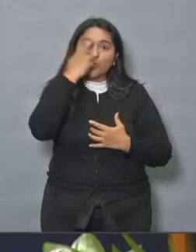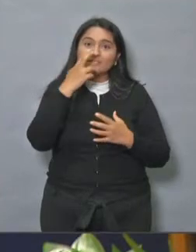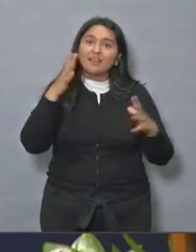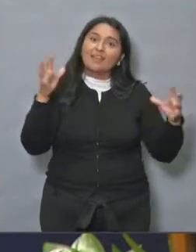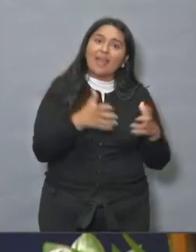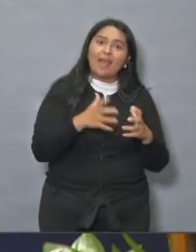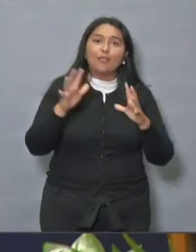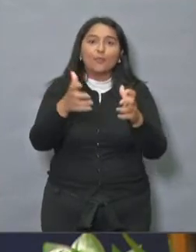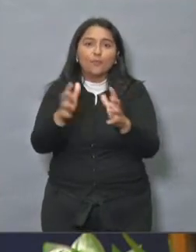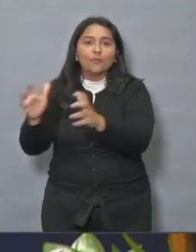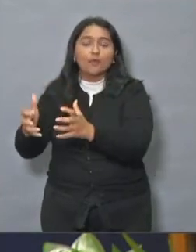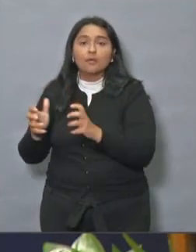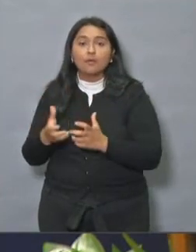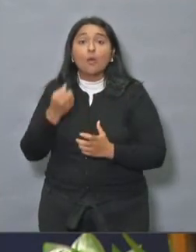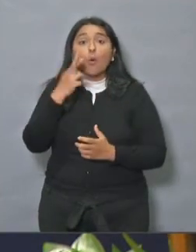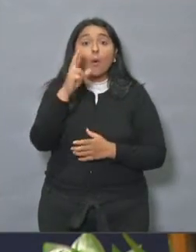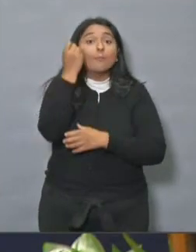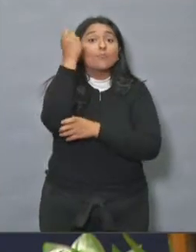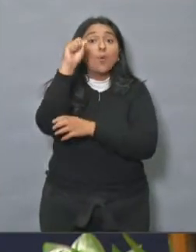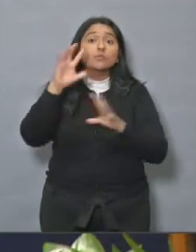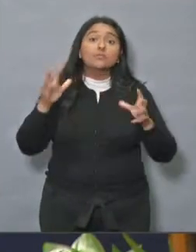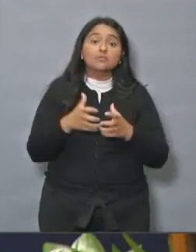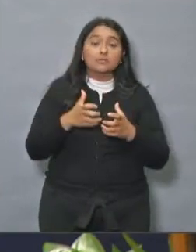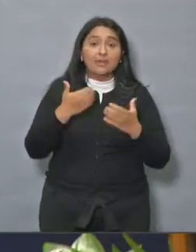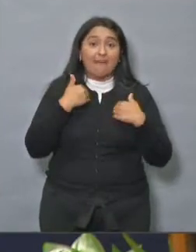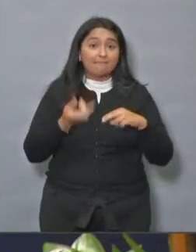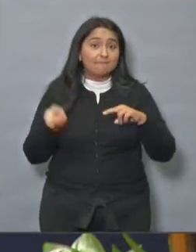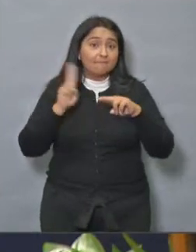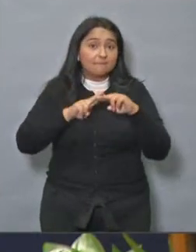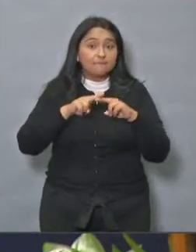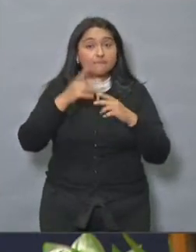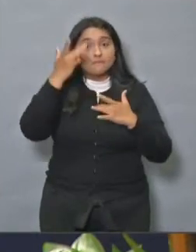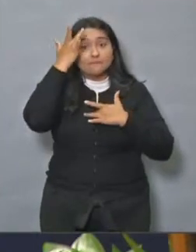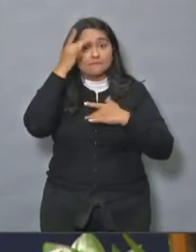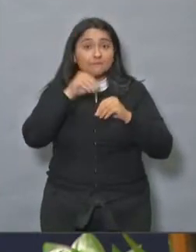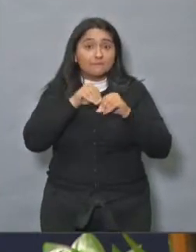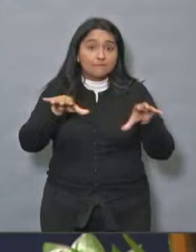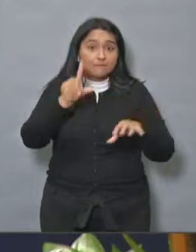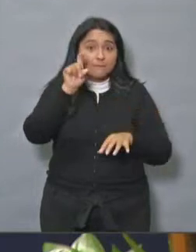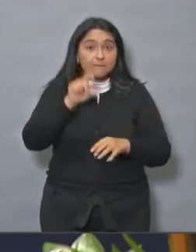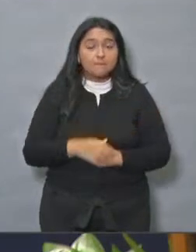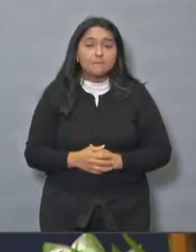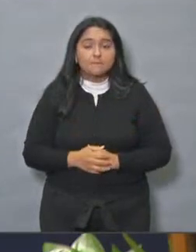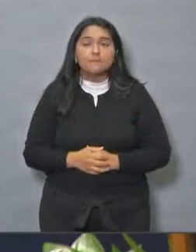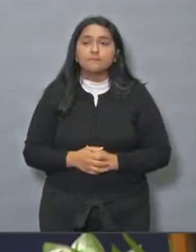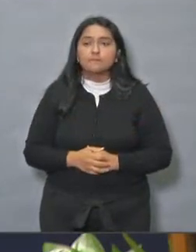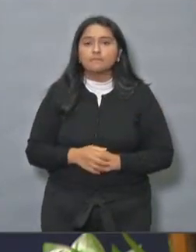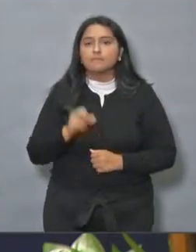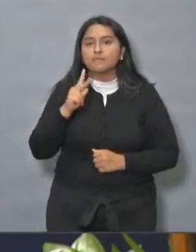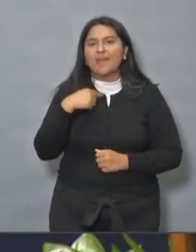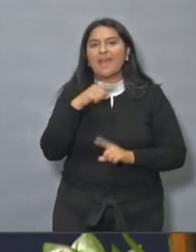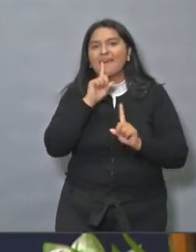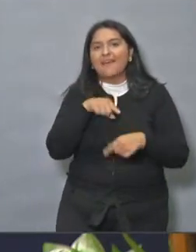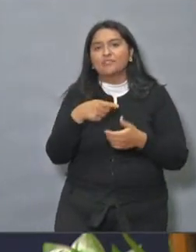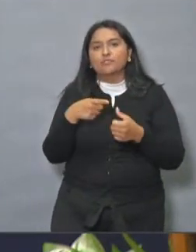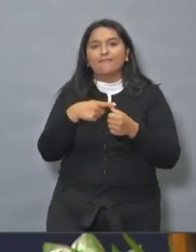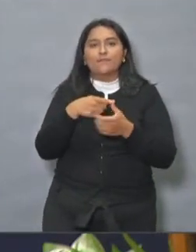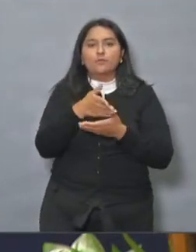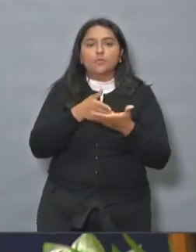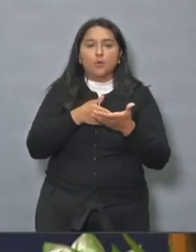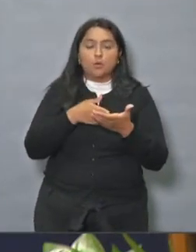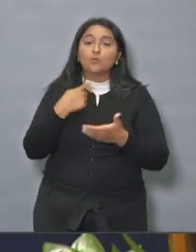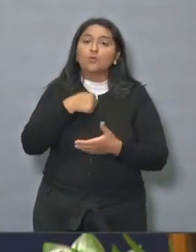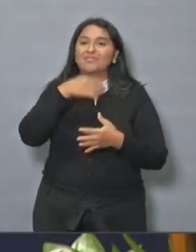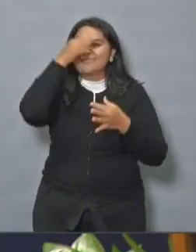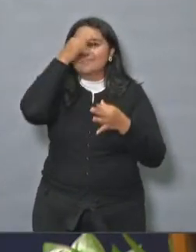been a result of protests. Sure, I'll answer the first part, and then I'll let you, Dr. Ferrer, answer the second part. We made a decision to